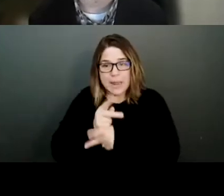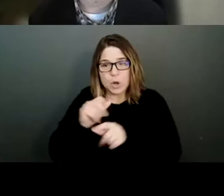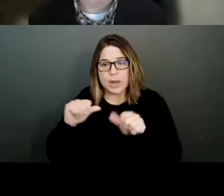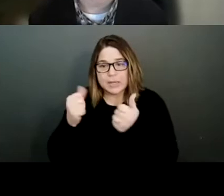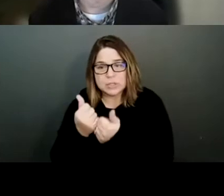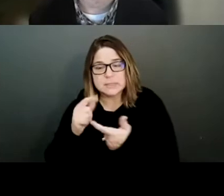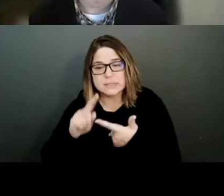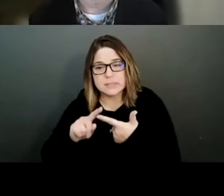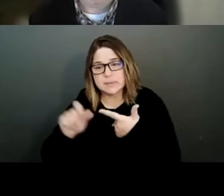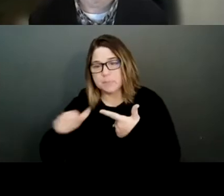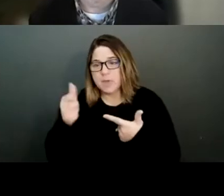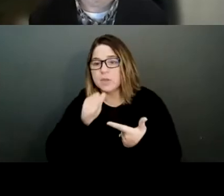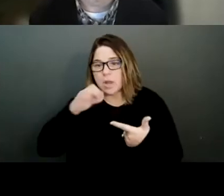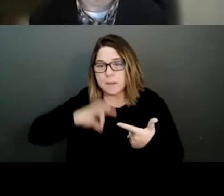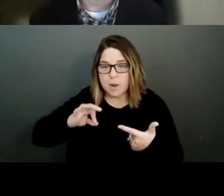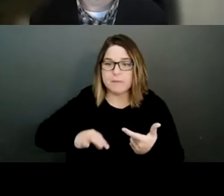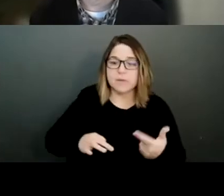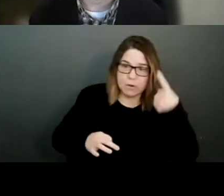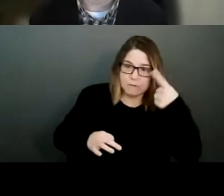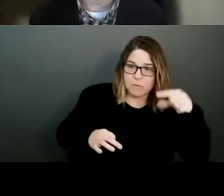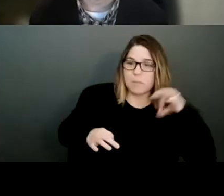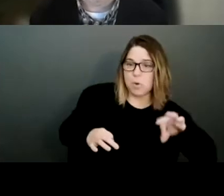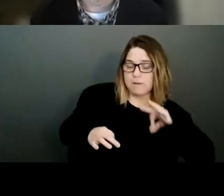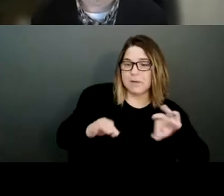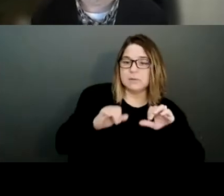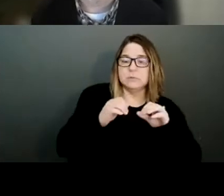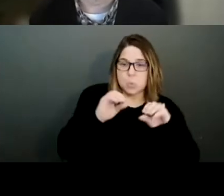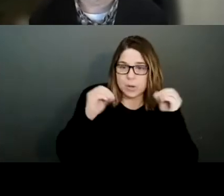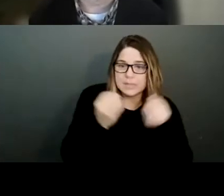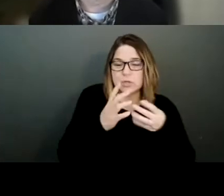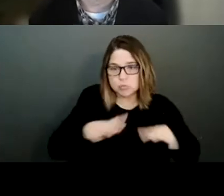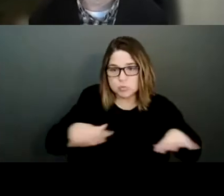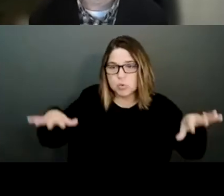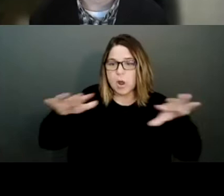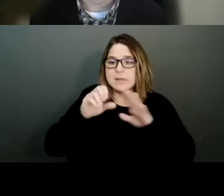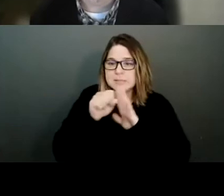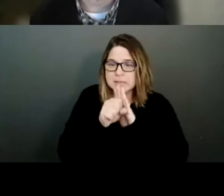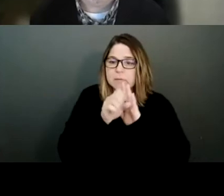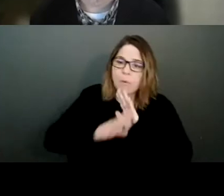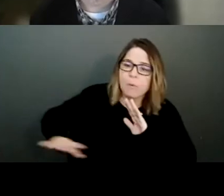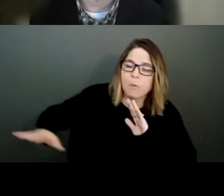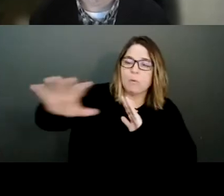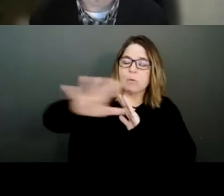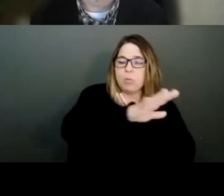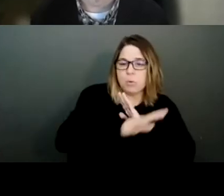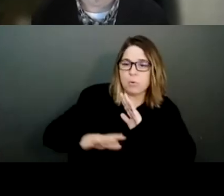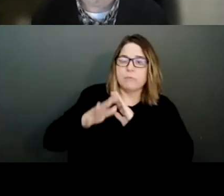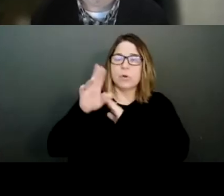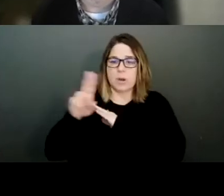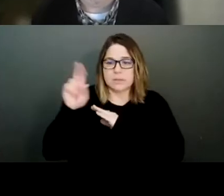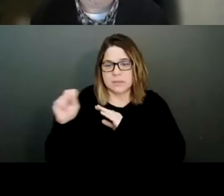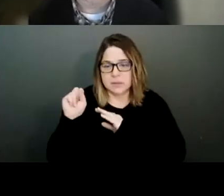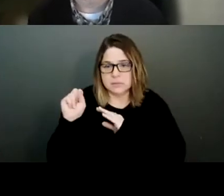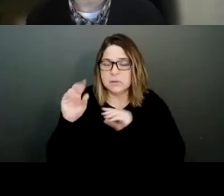other nonprofit and for-profit organizations across the state and across the country that provide care directly with